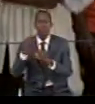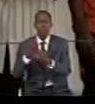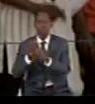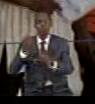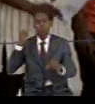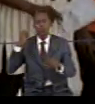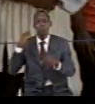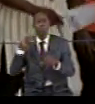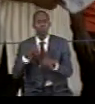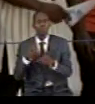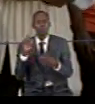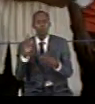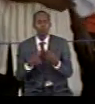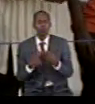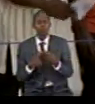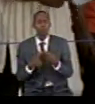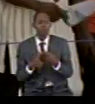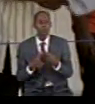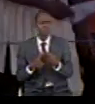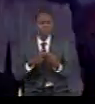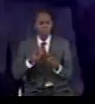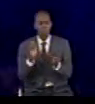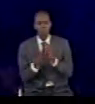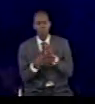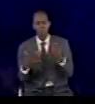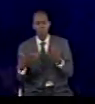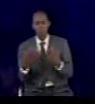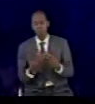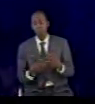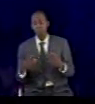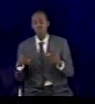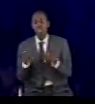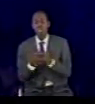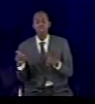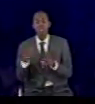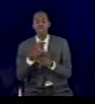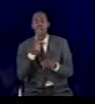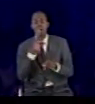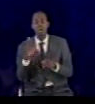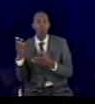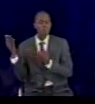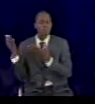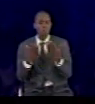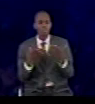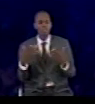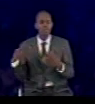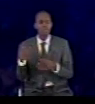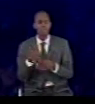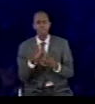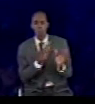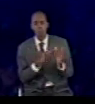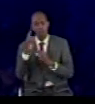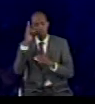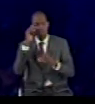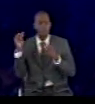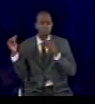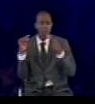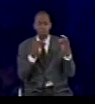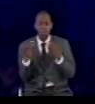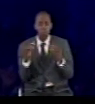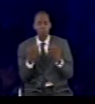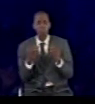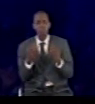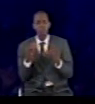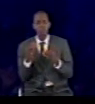plowshares turn the weapons the sabers as they are rattling their sabers and jostling for war wanting influence